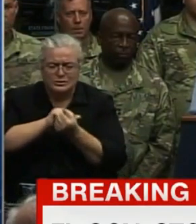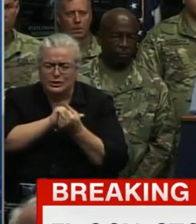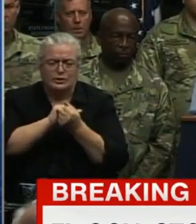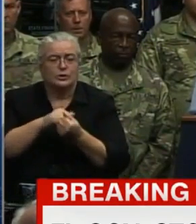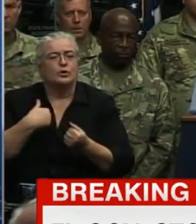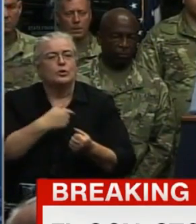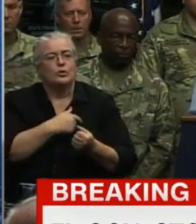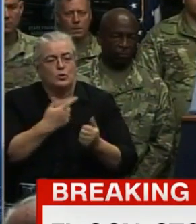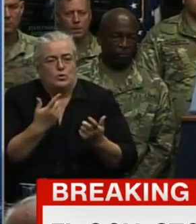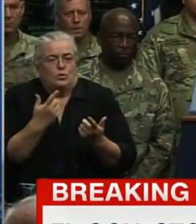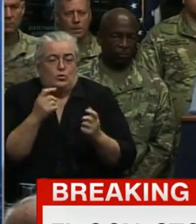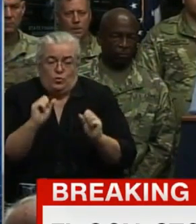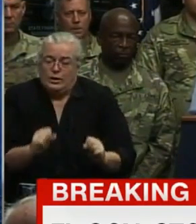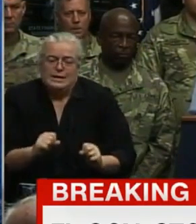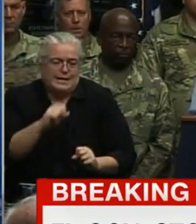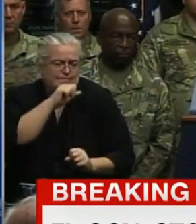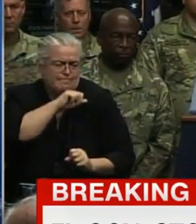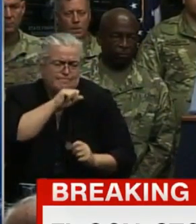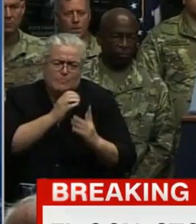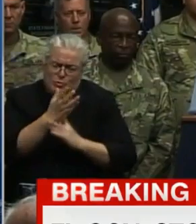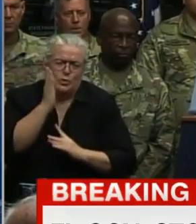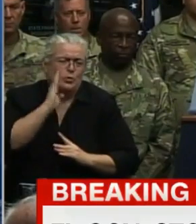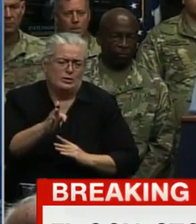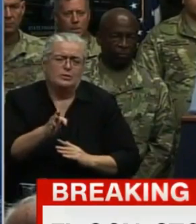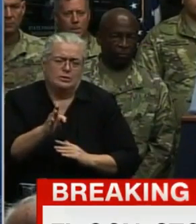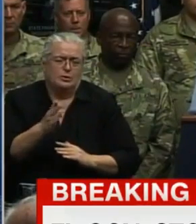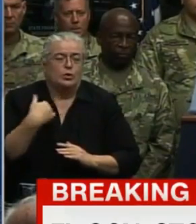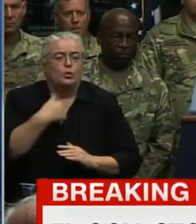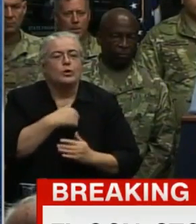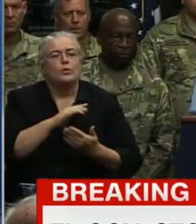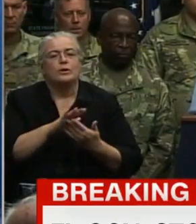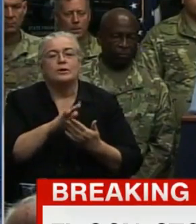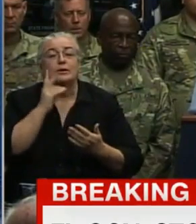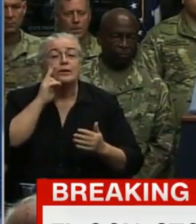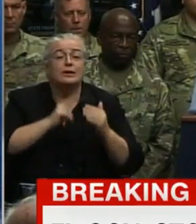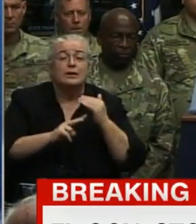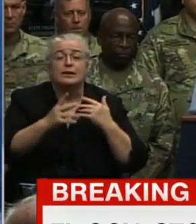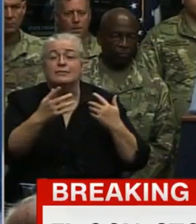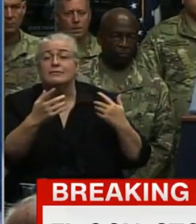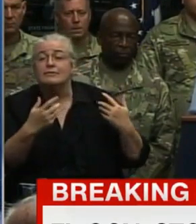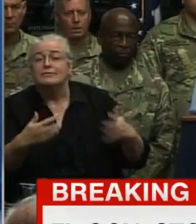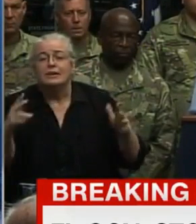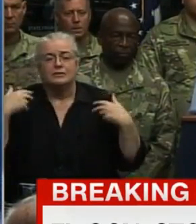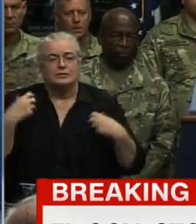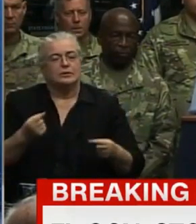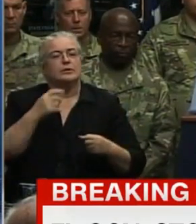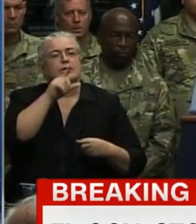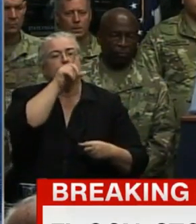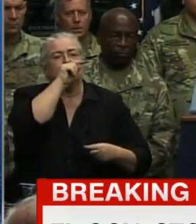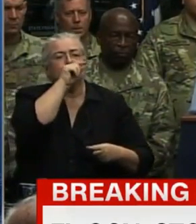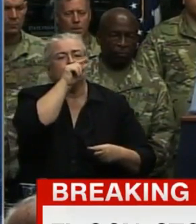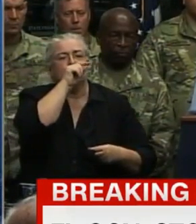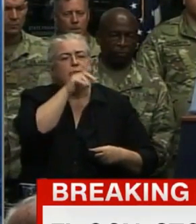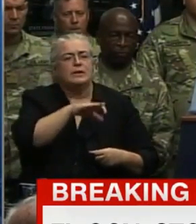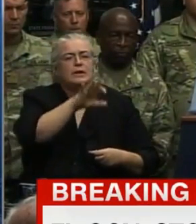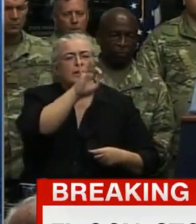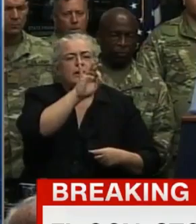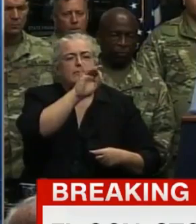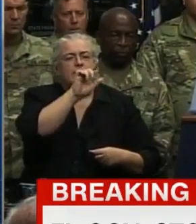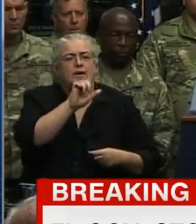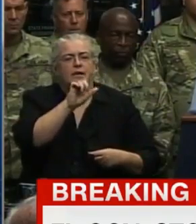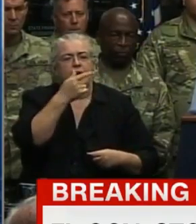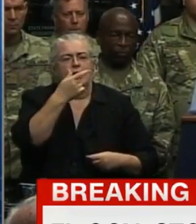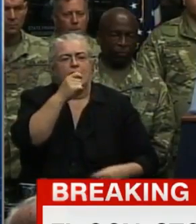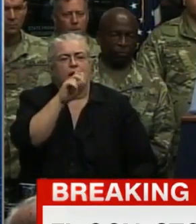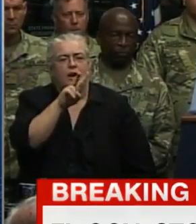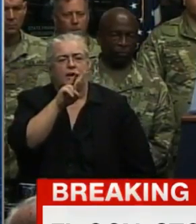get together and pull through this. We will come back even stronger. You can follow my Twitter account at FLGovScott for this